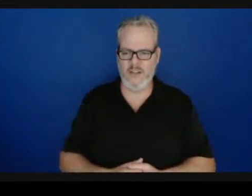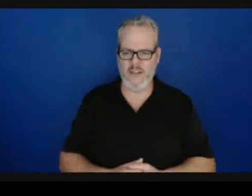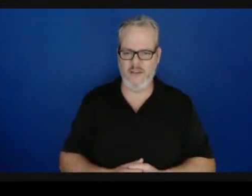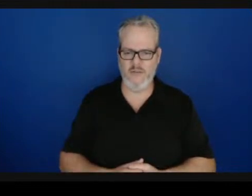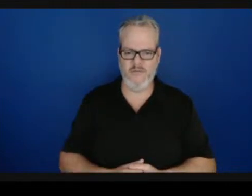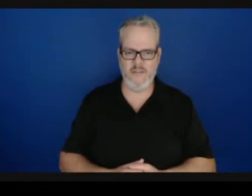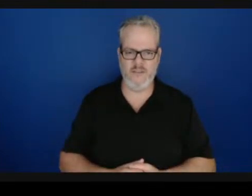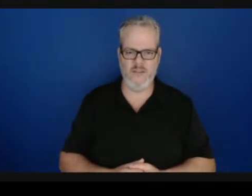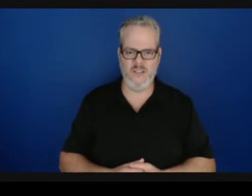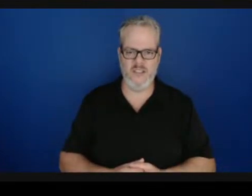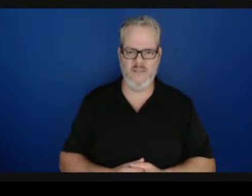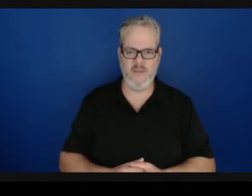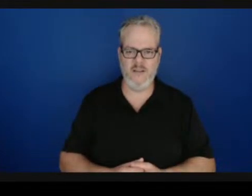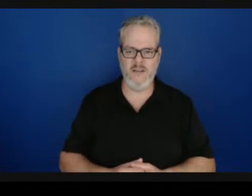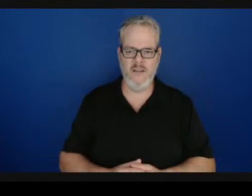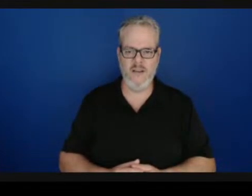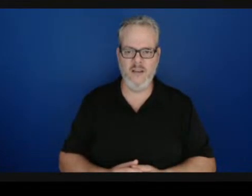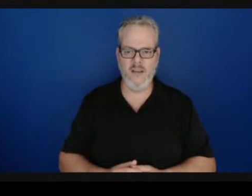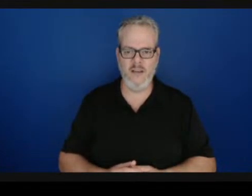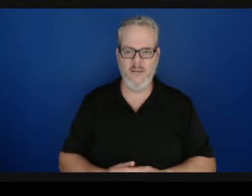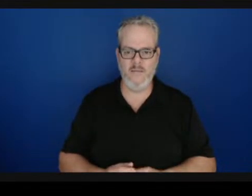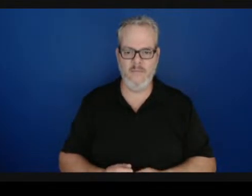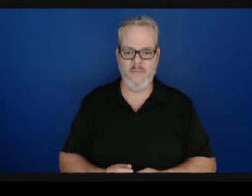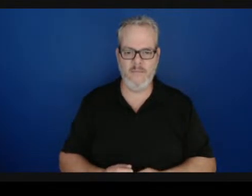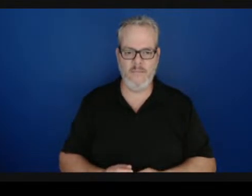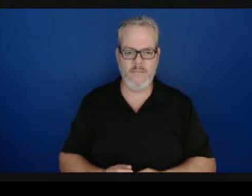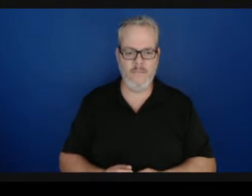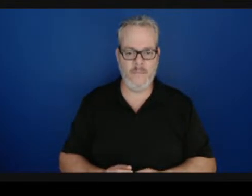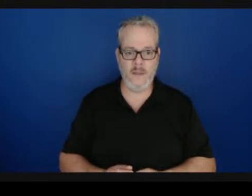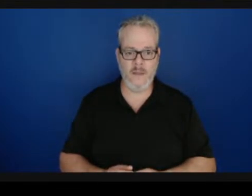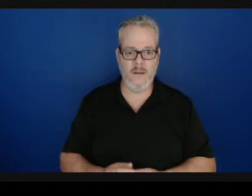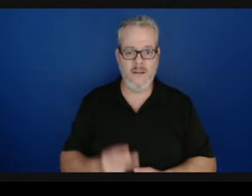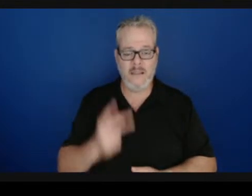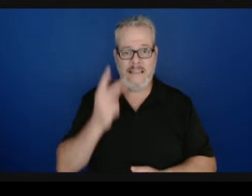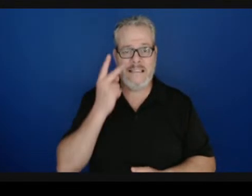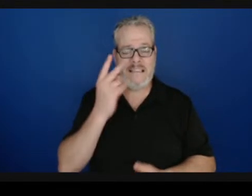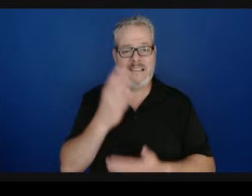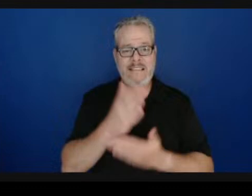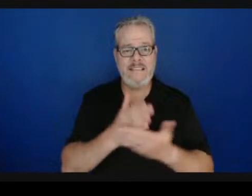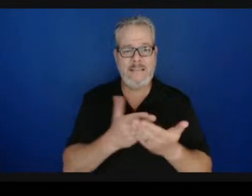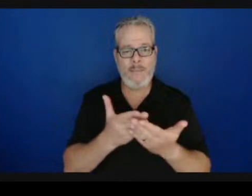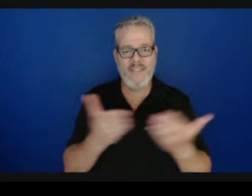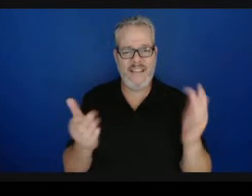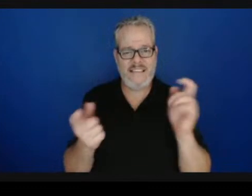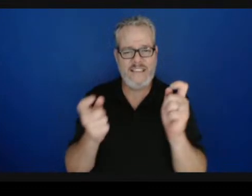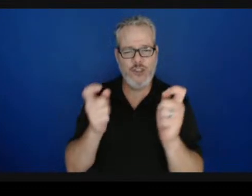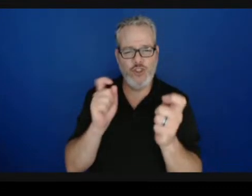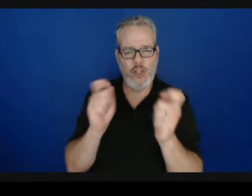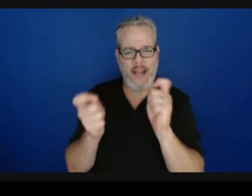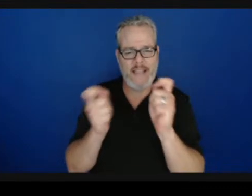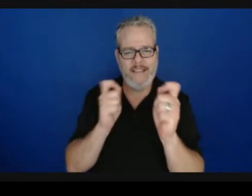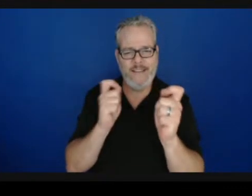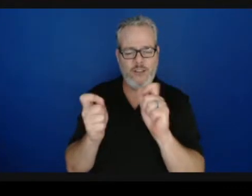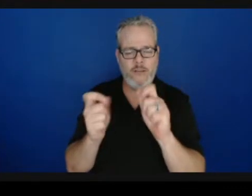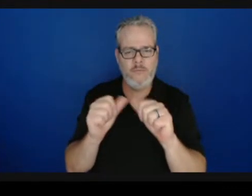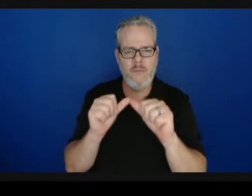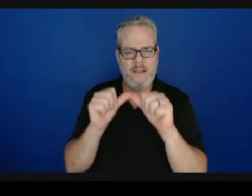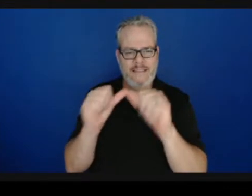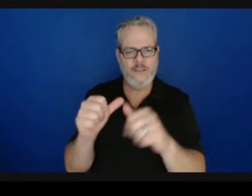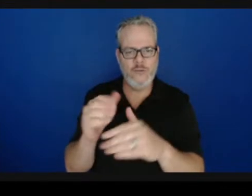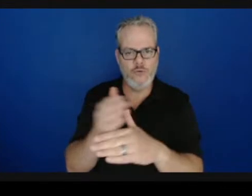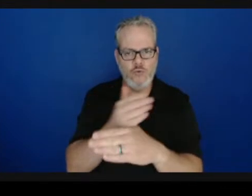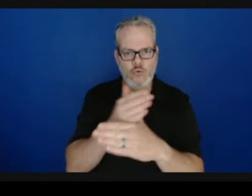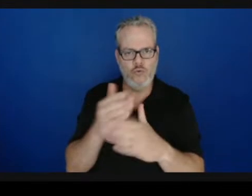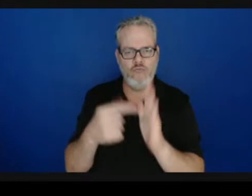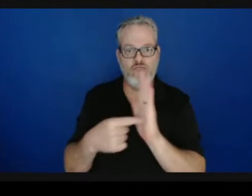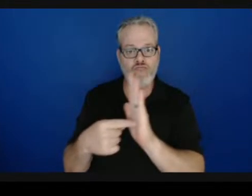They document the phases changing as well. So I will continue past that one to the update from yesterday morning.